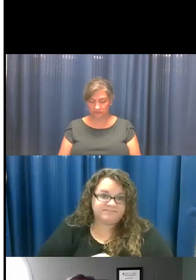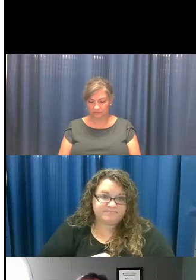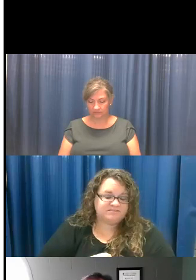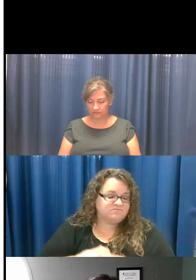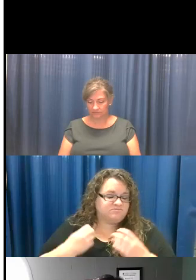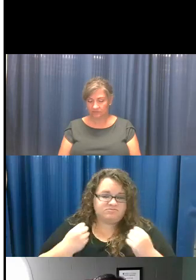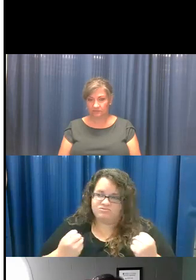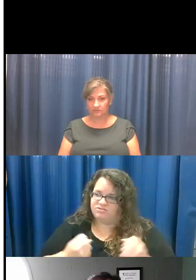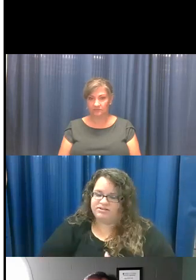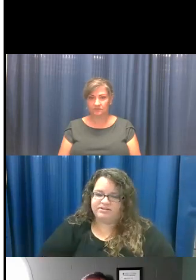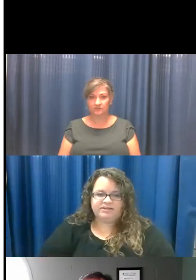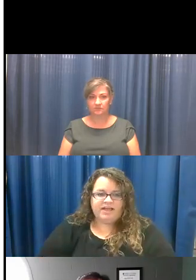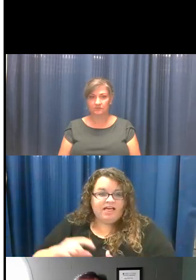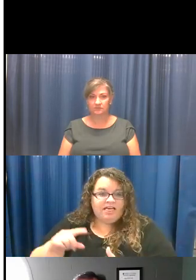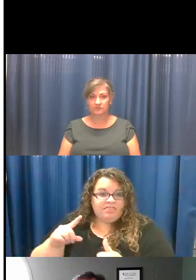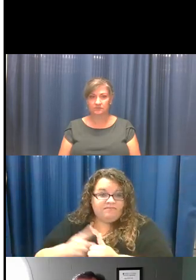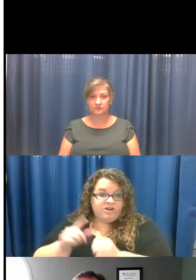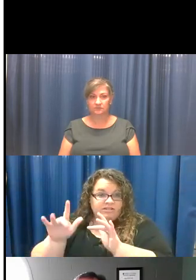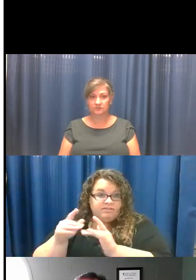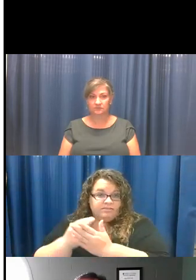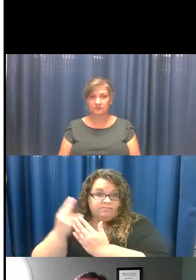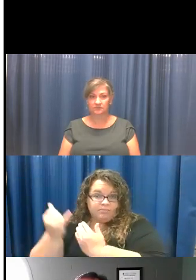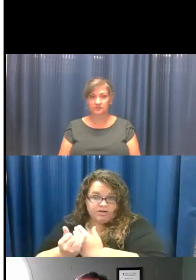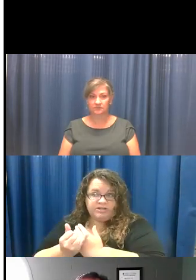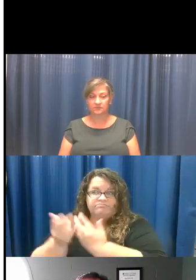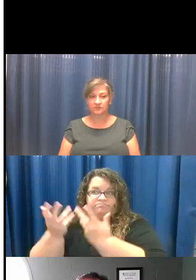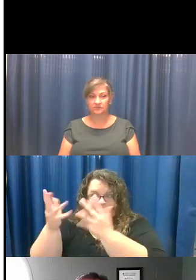empathy project piece that is out,